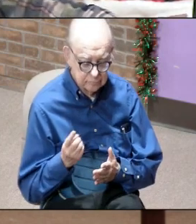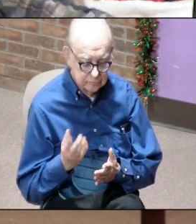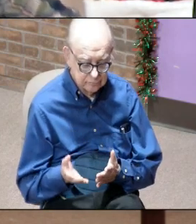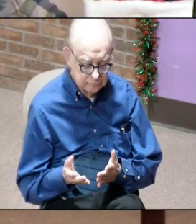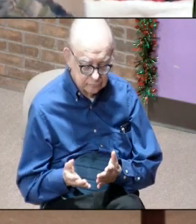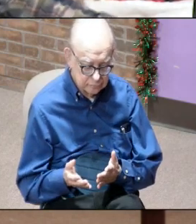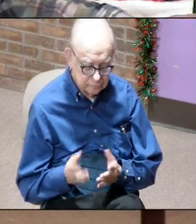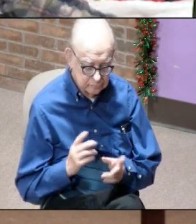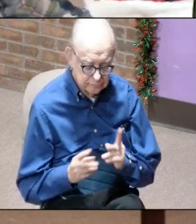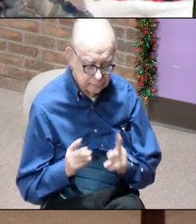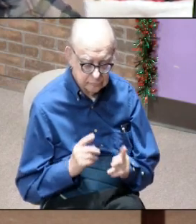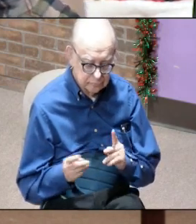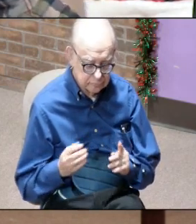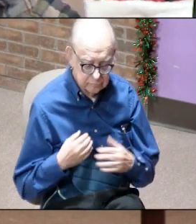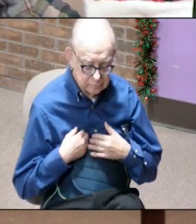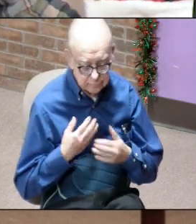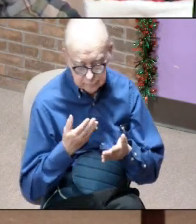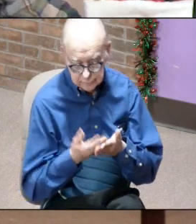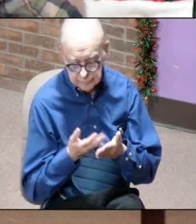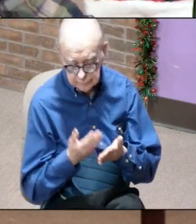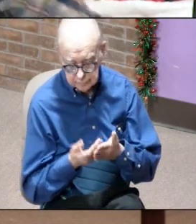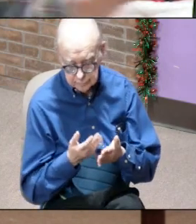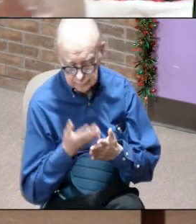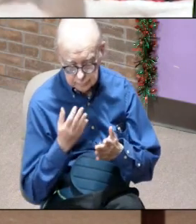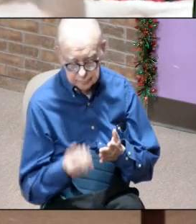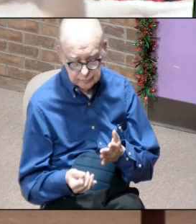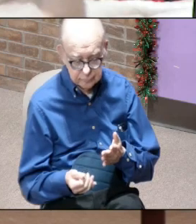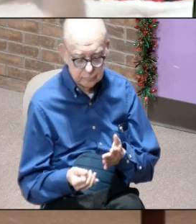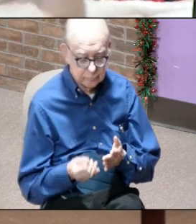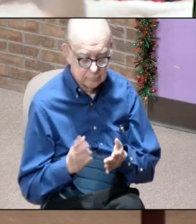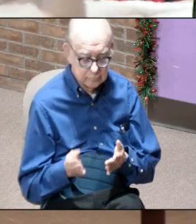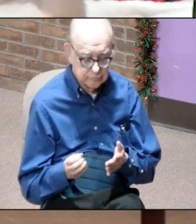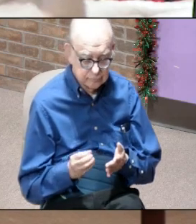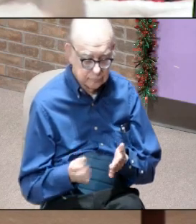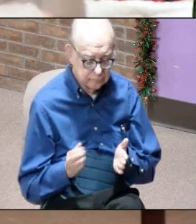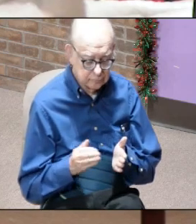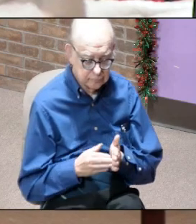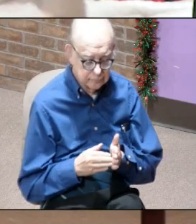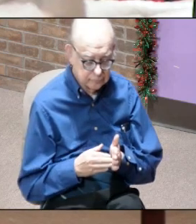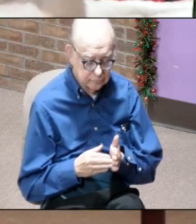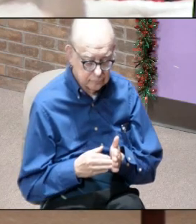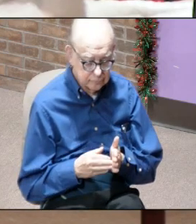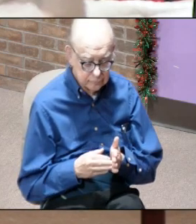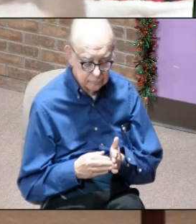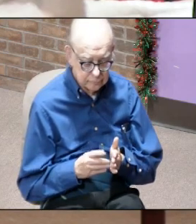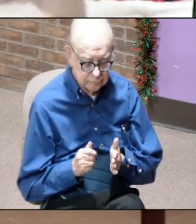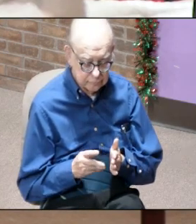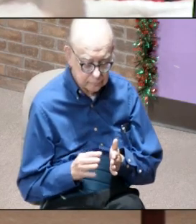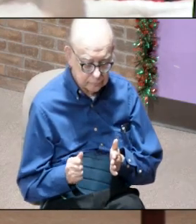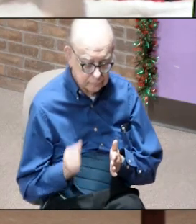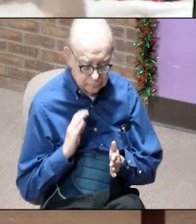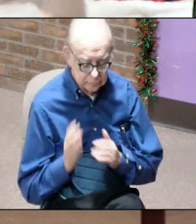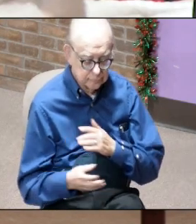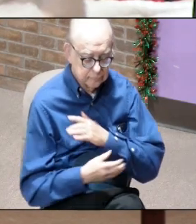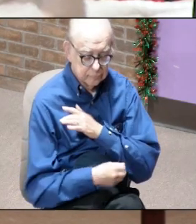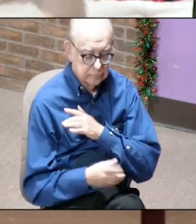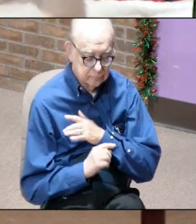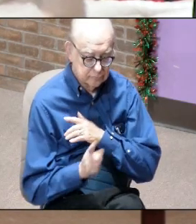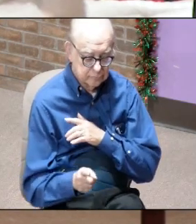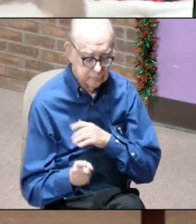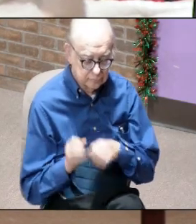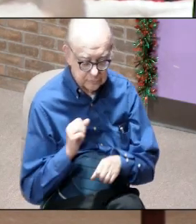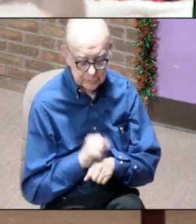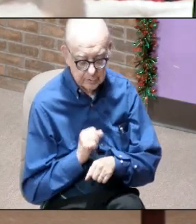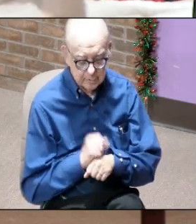there are the people that have the money, because there will be no middle class. It'll be poverty where you're